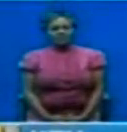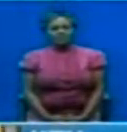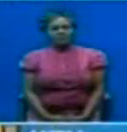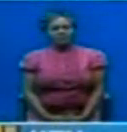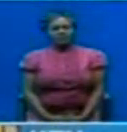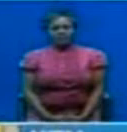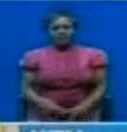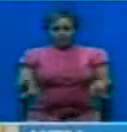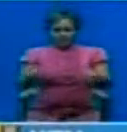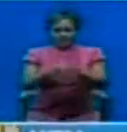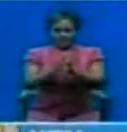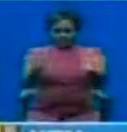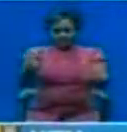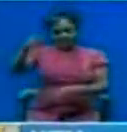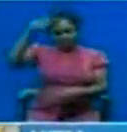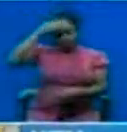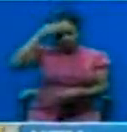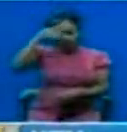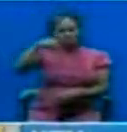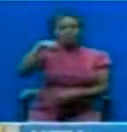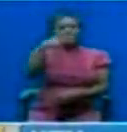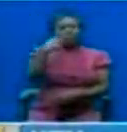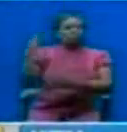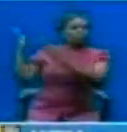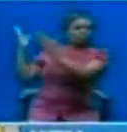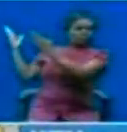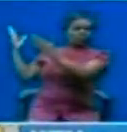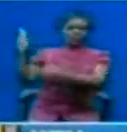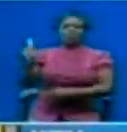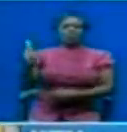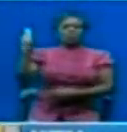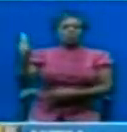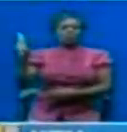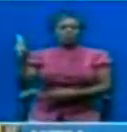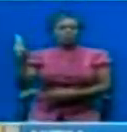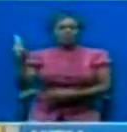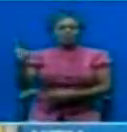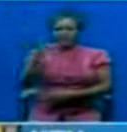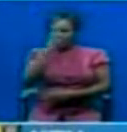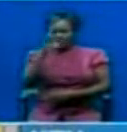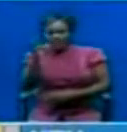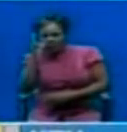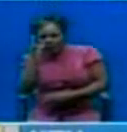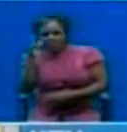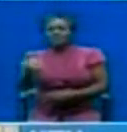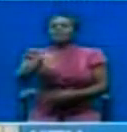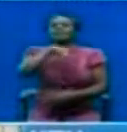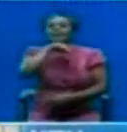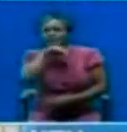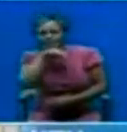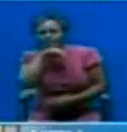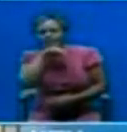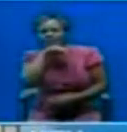1, 2, 3, 4, 5, 6, 7, 8, 9, 10. And when it comes to general knowledge, nataka uniambie huyu ni nani? Uhuru. Na huyu ni nani? Kibaki. Na huyu ni nani?